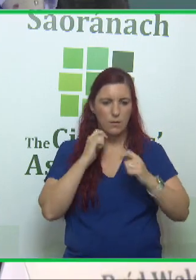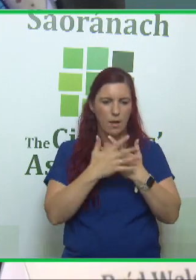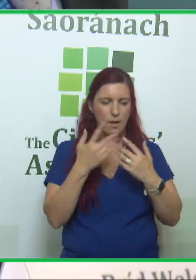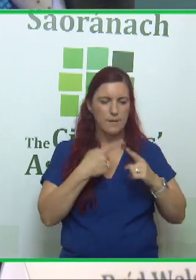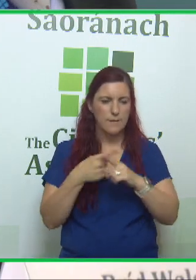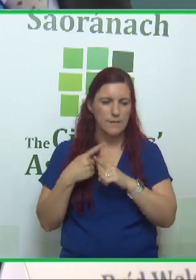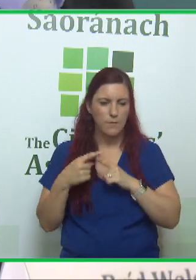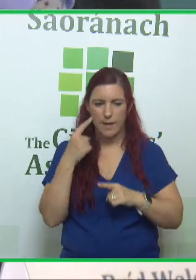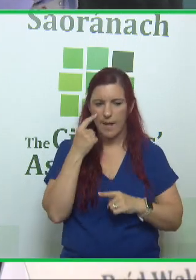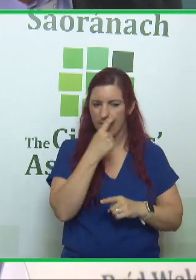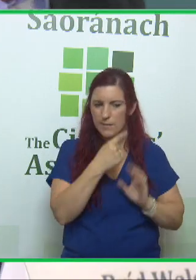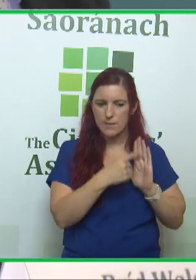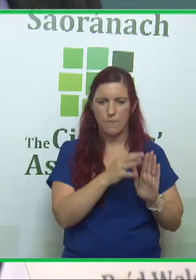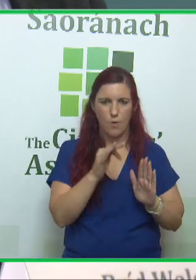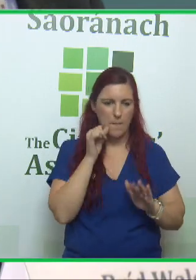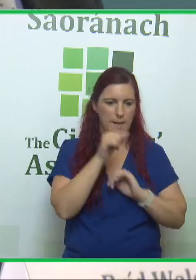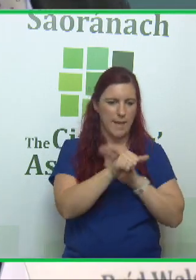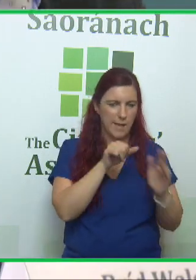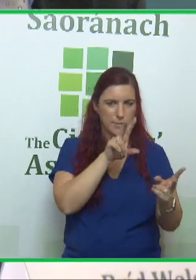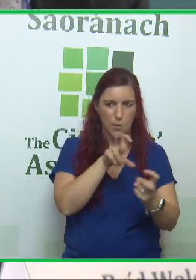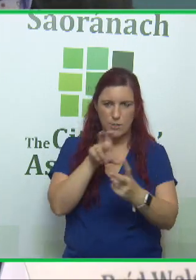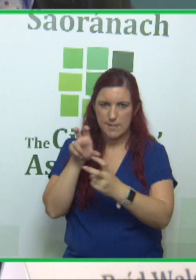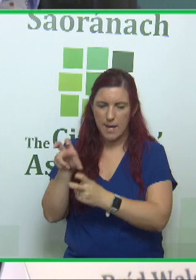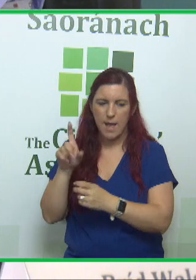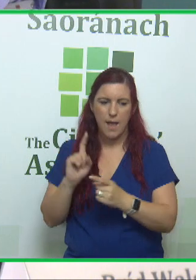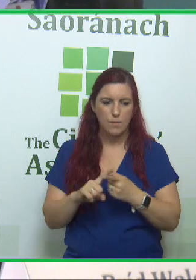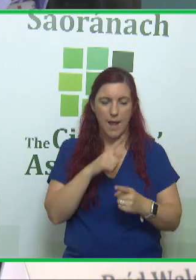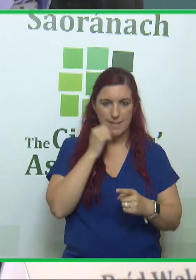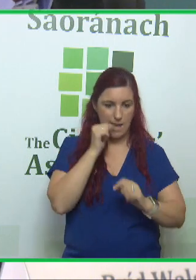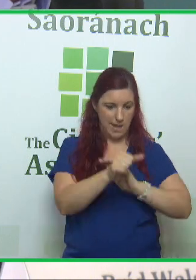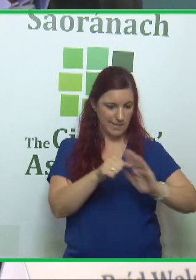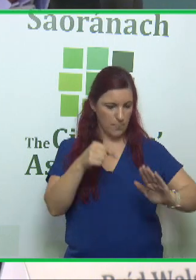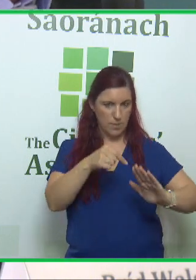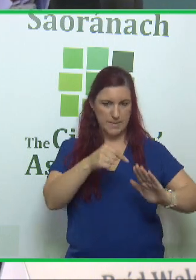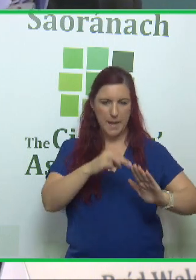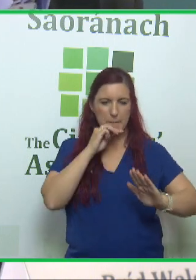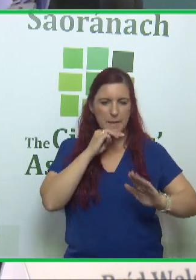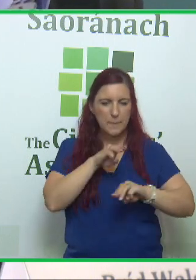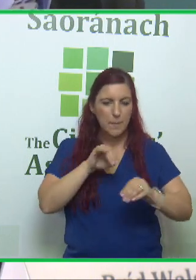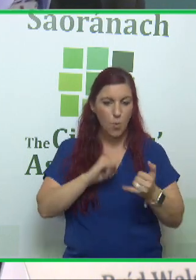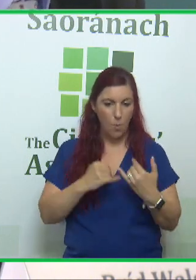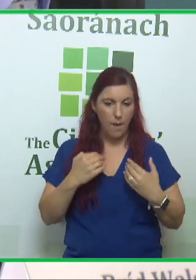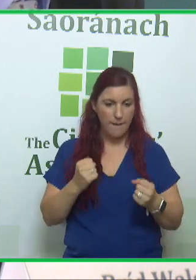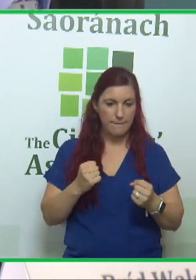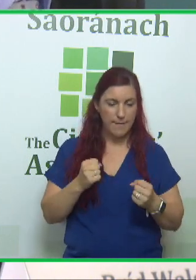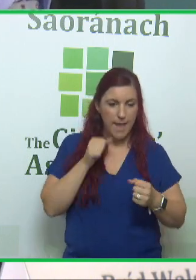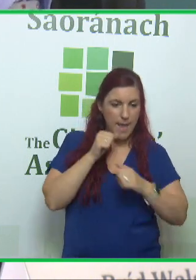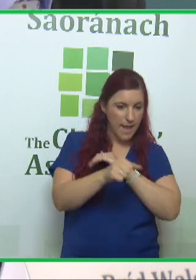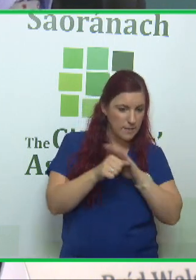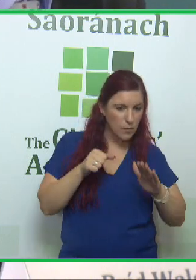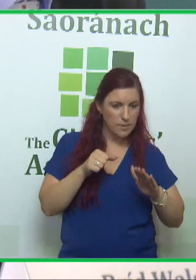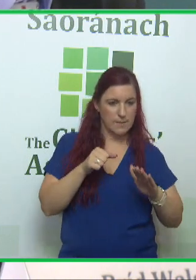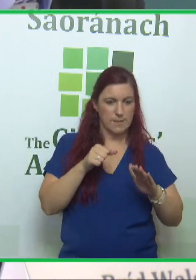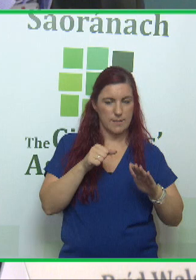different evidence from experts. And when we say experts, we mean experts by experience. We